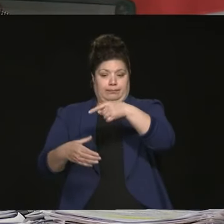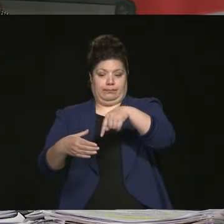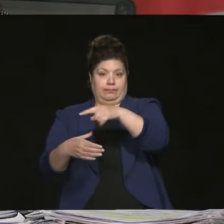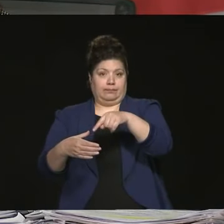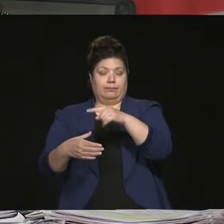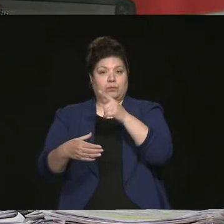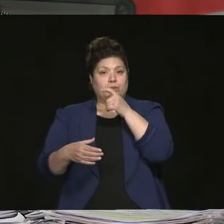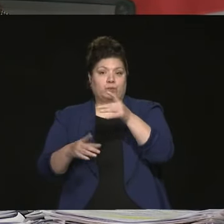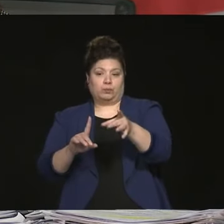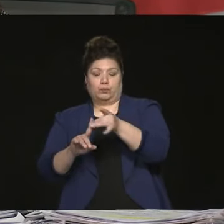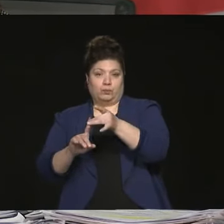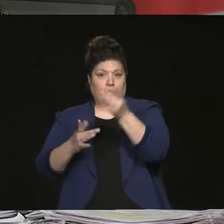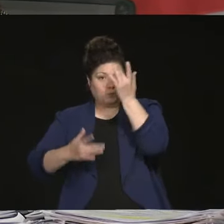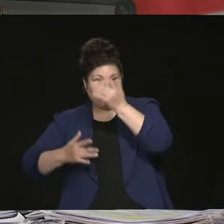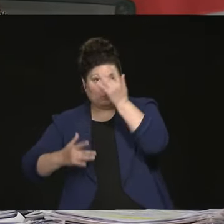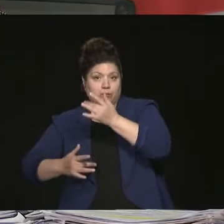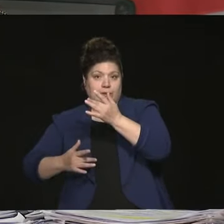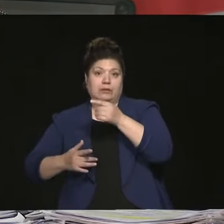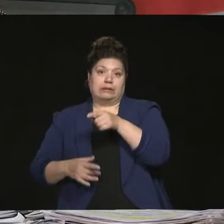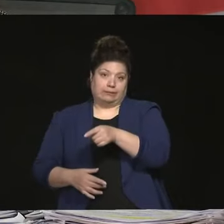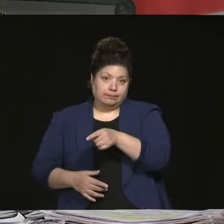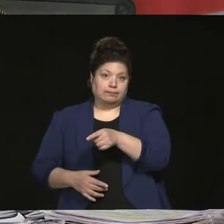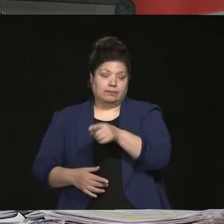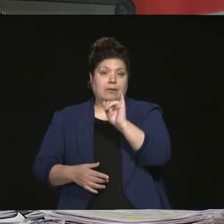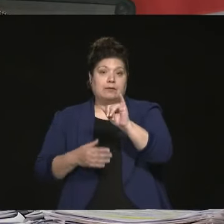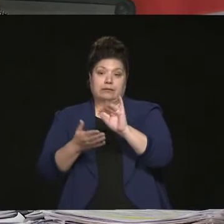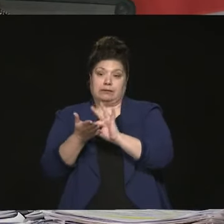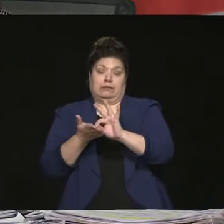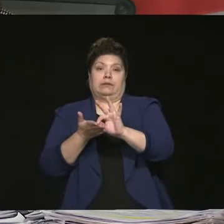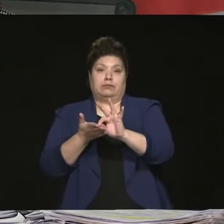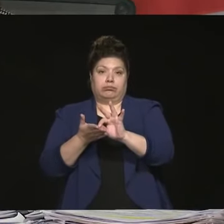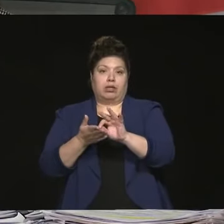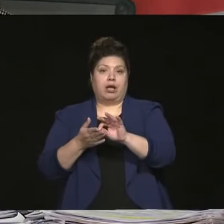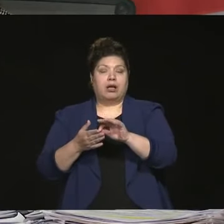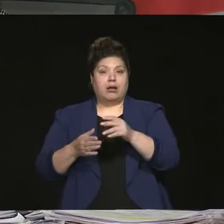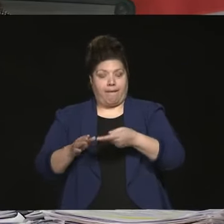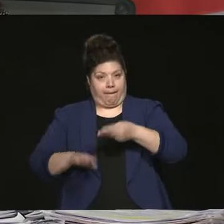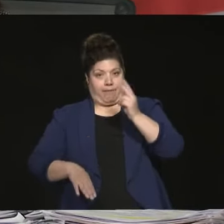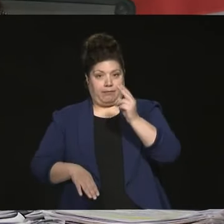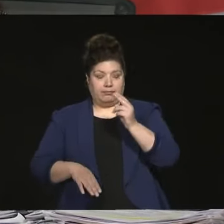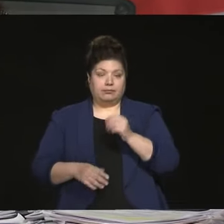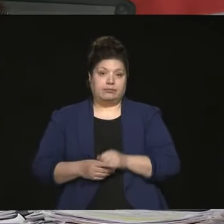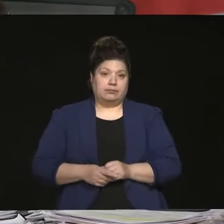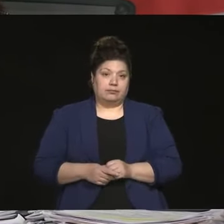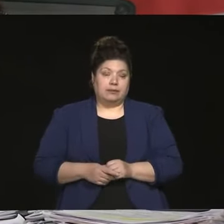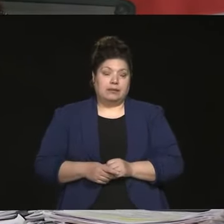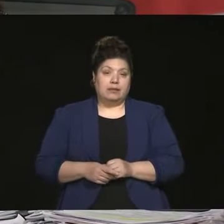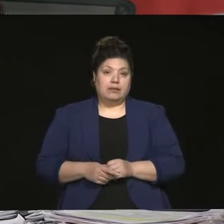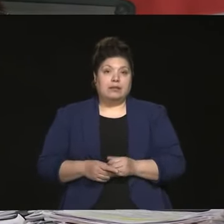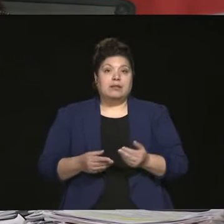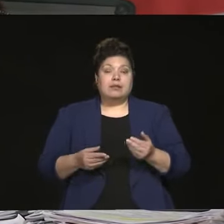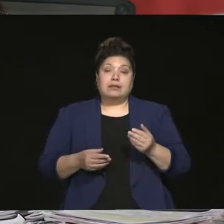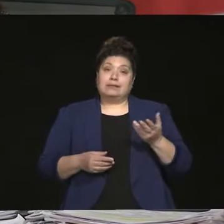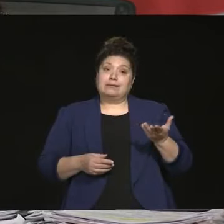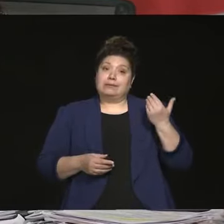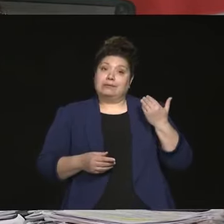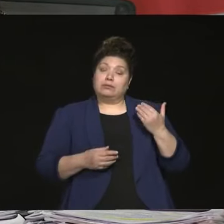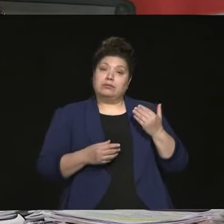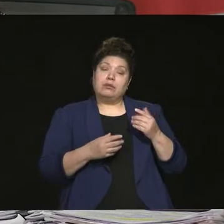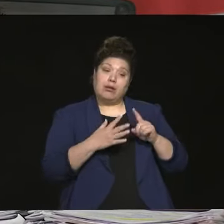think that is the current picture right now. At the beginning of any epidemic, the